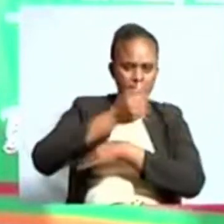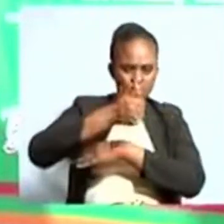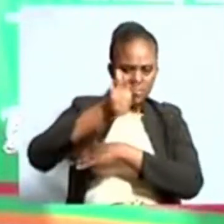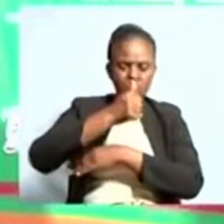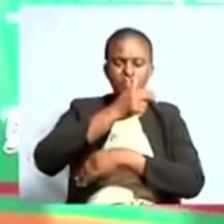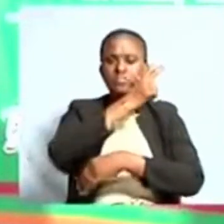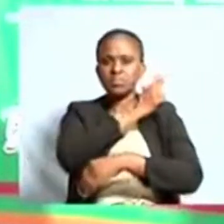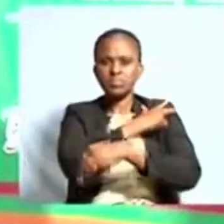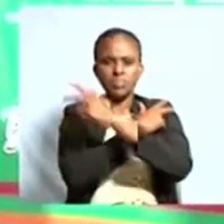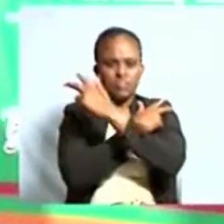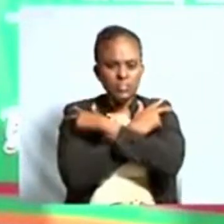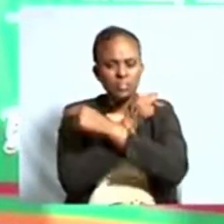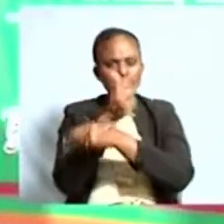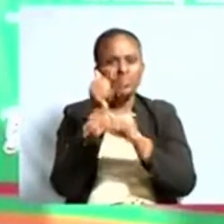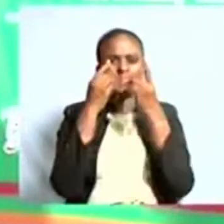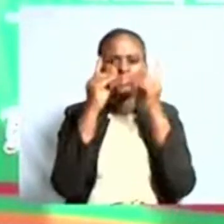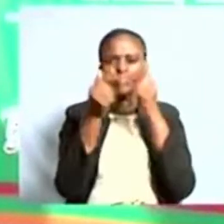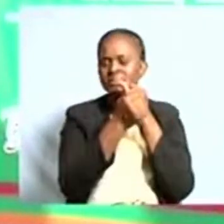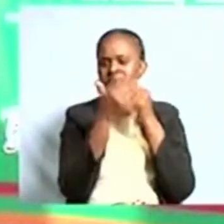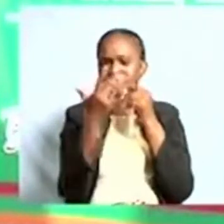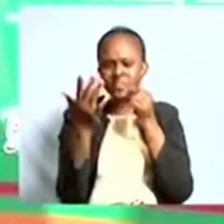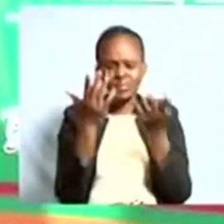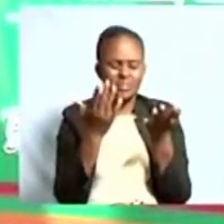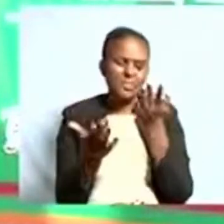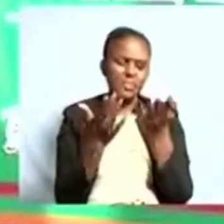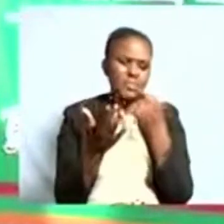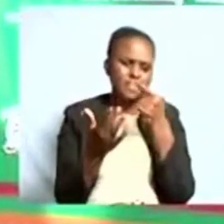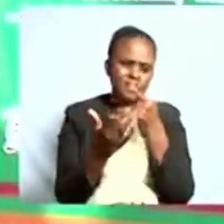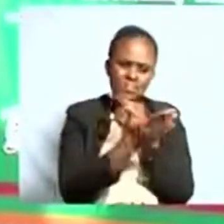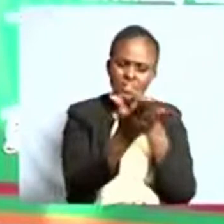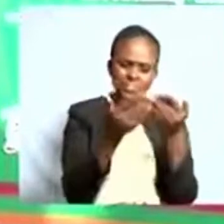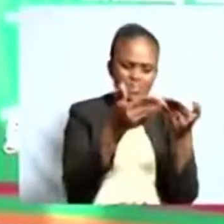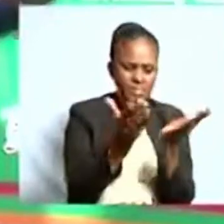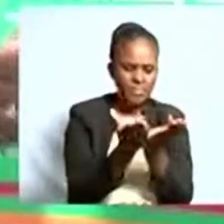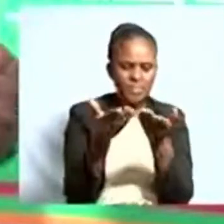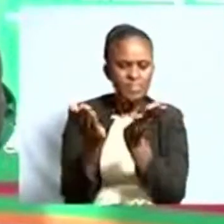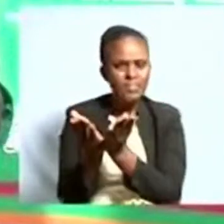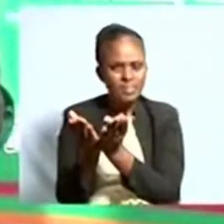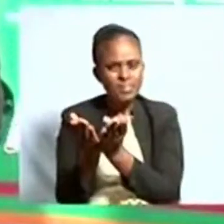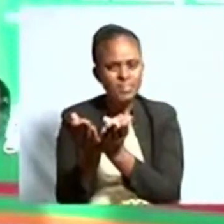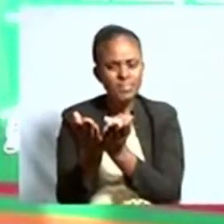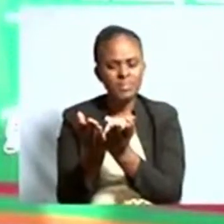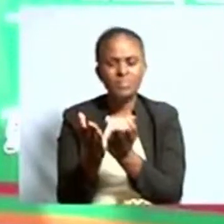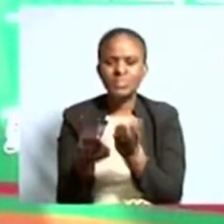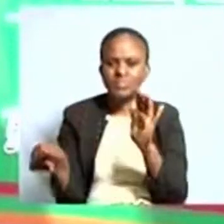customs. They will declare something else, saying maybe these are plates. So they will be concealed.